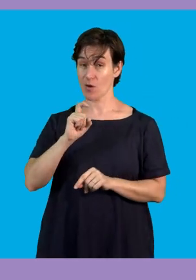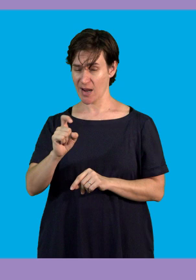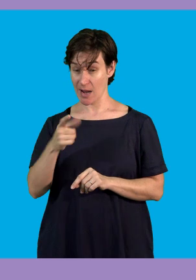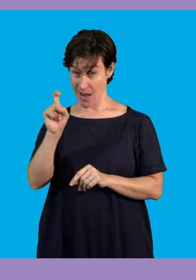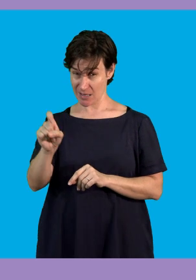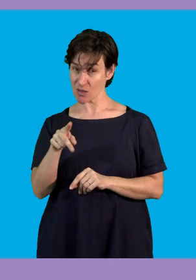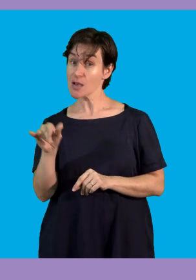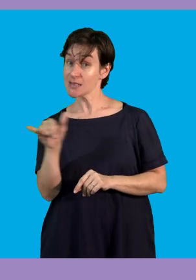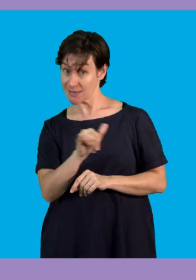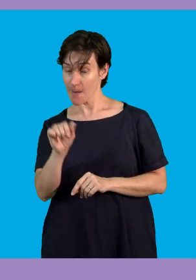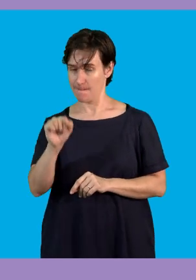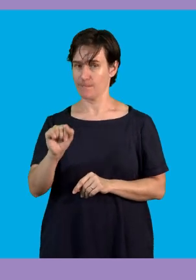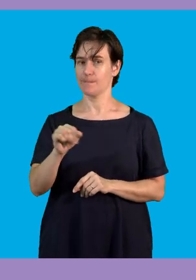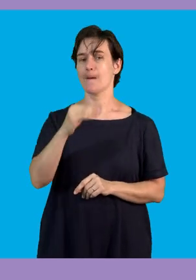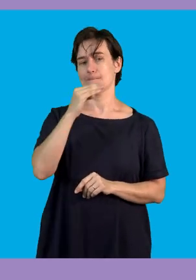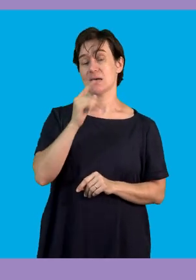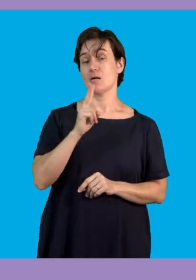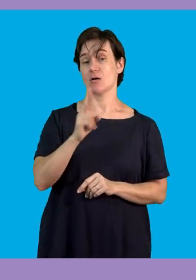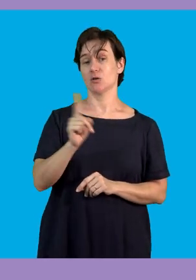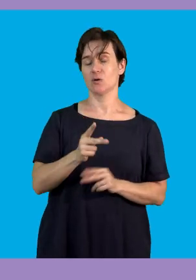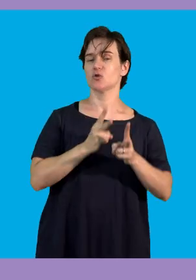terms, and they will give us